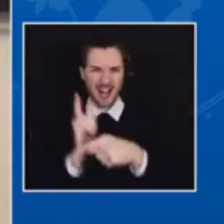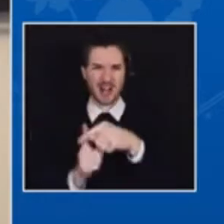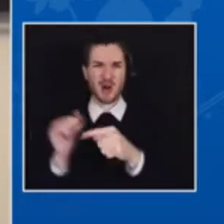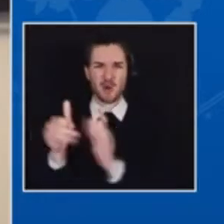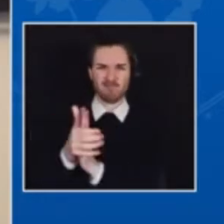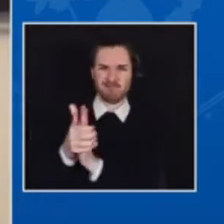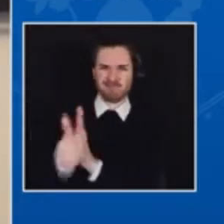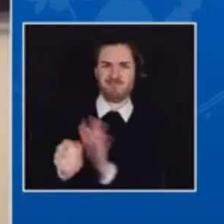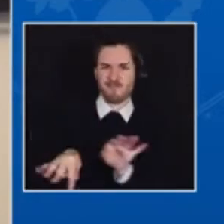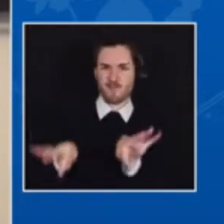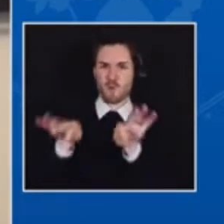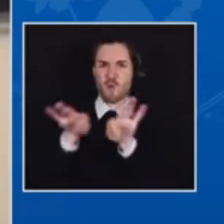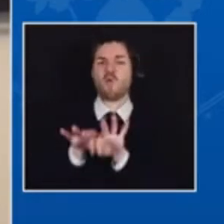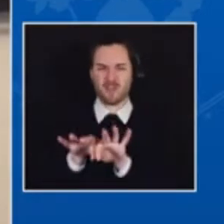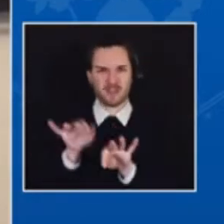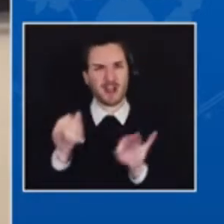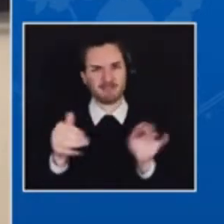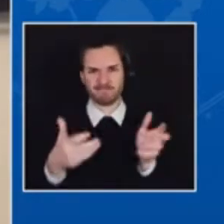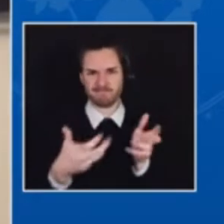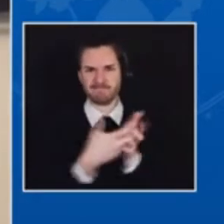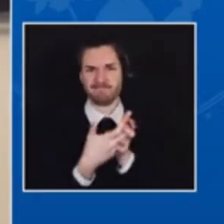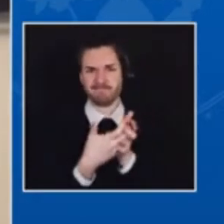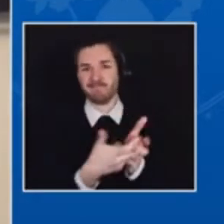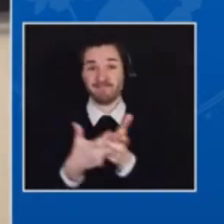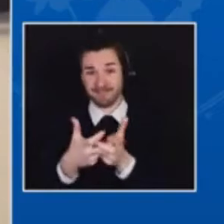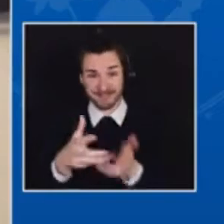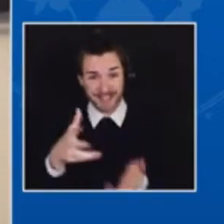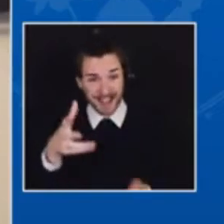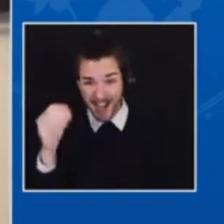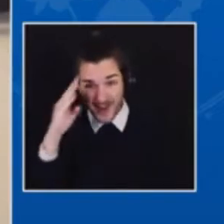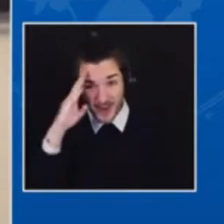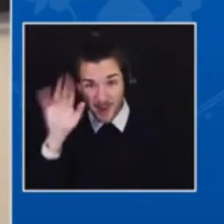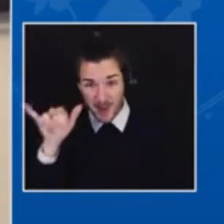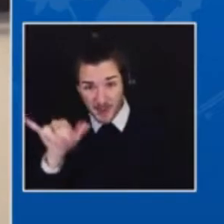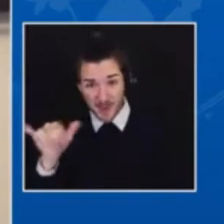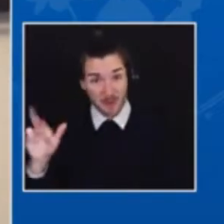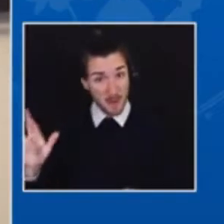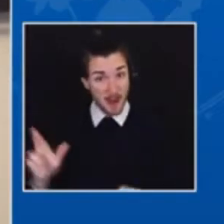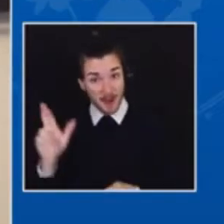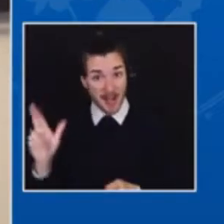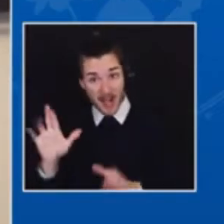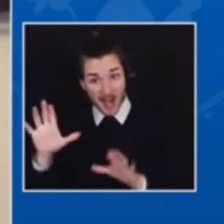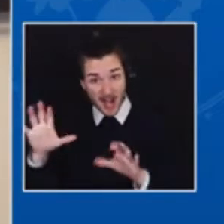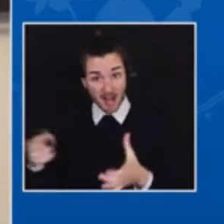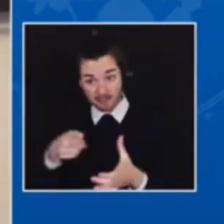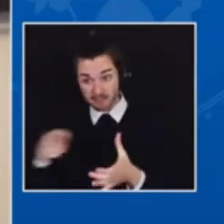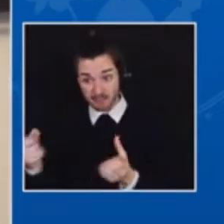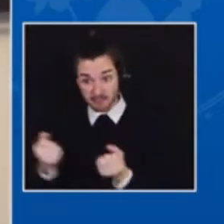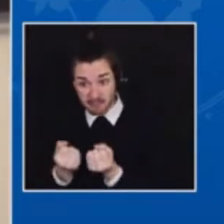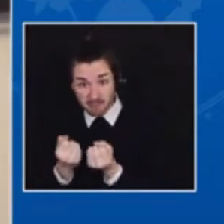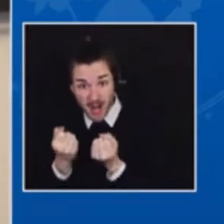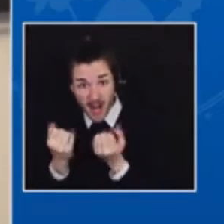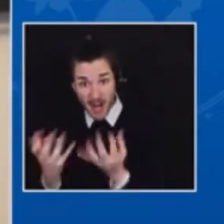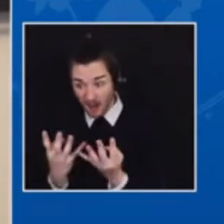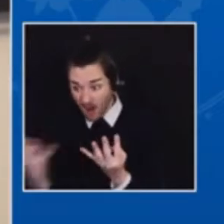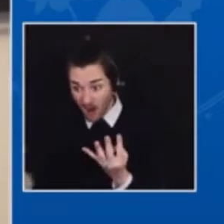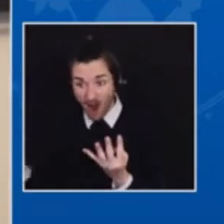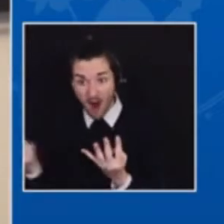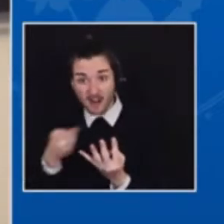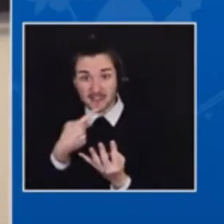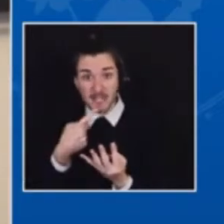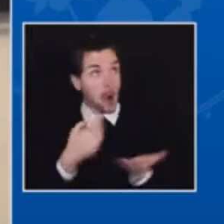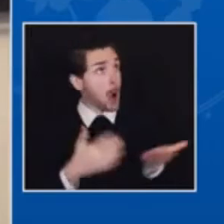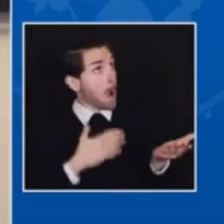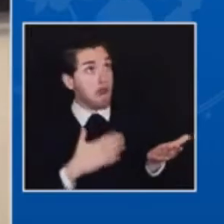um there were a number of Republicans who have indicated they'd be open to supporting nominees uh that feels like a positive sign forward